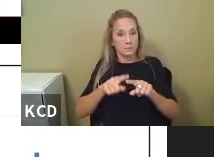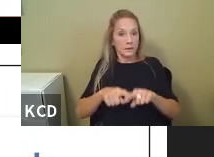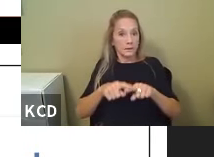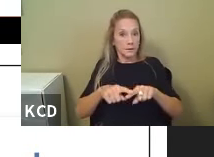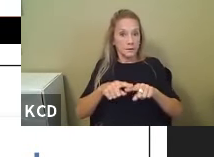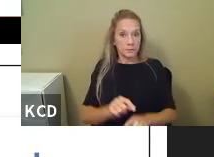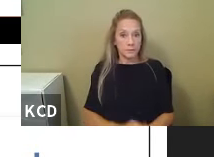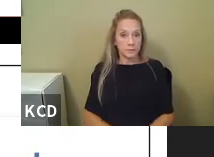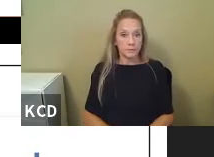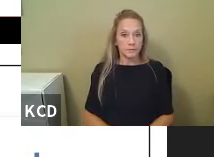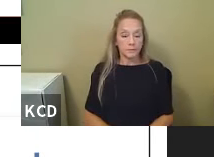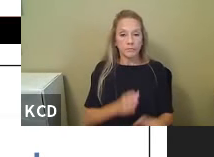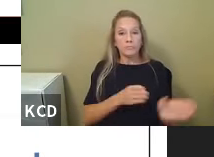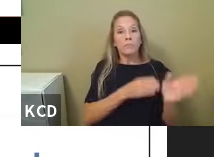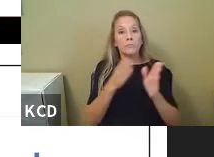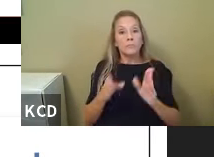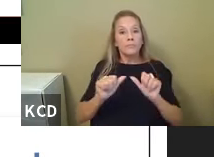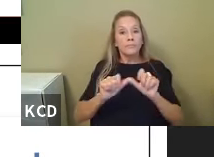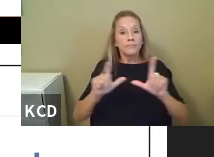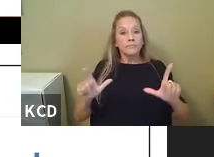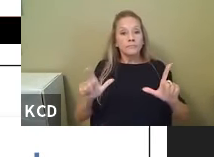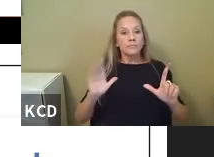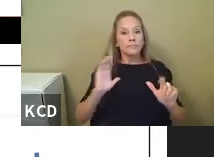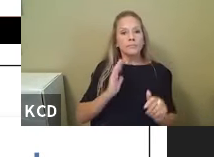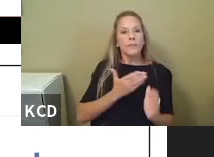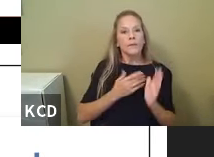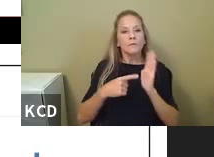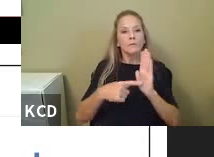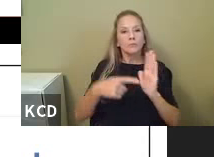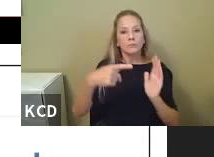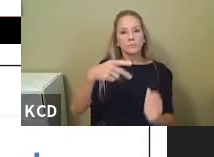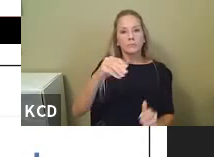So then this shows our positivity rate